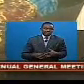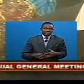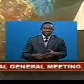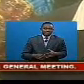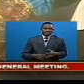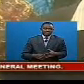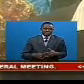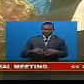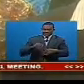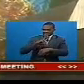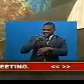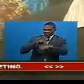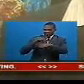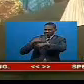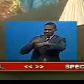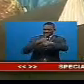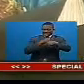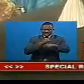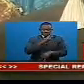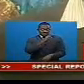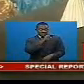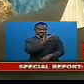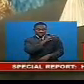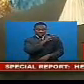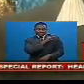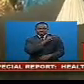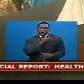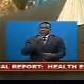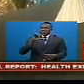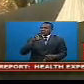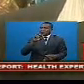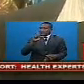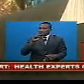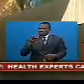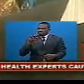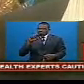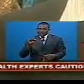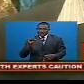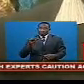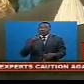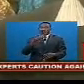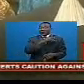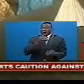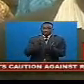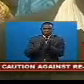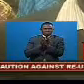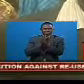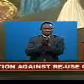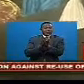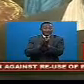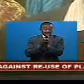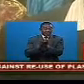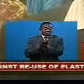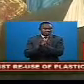with national security, the police, customs, and then even the shipping